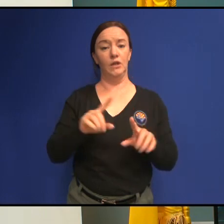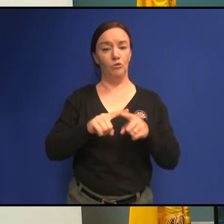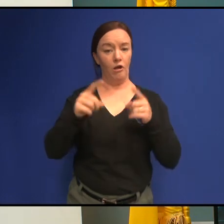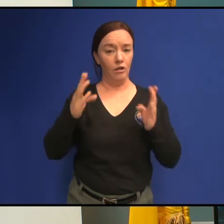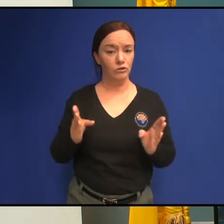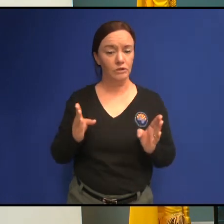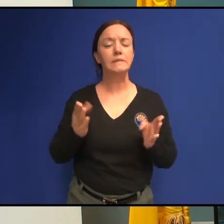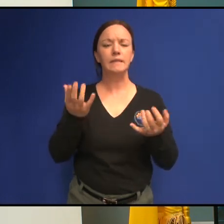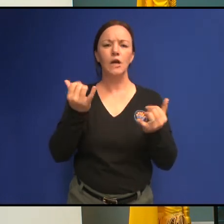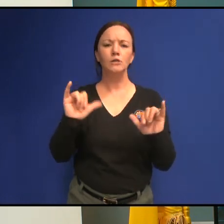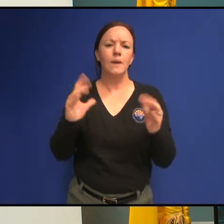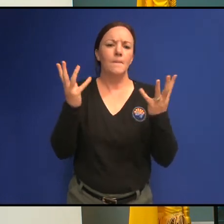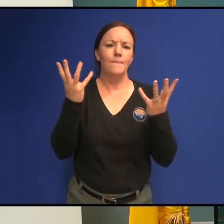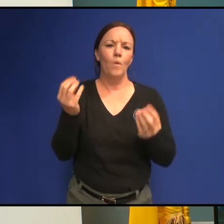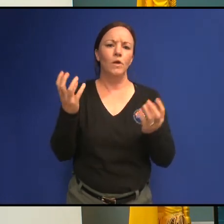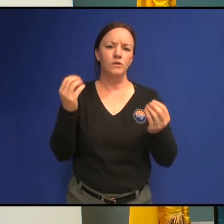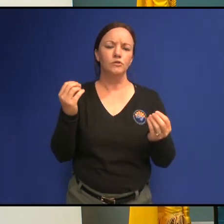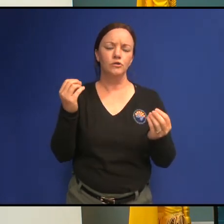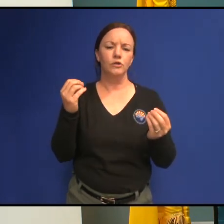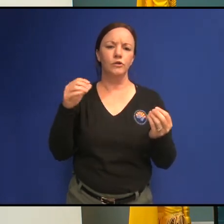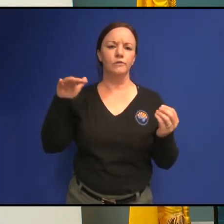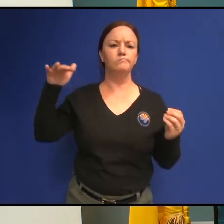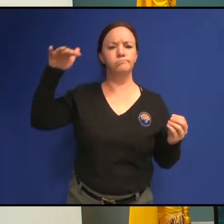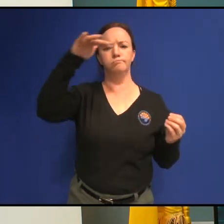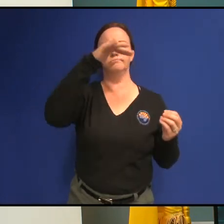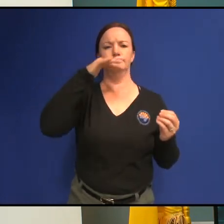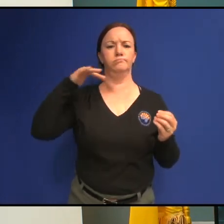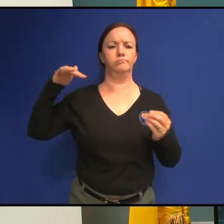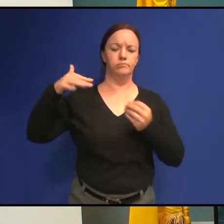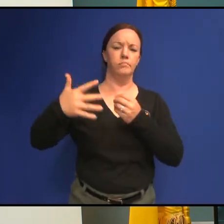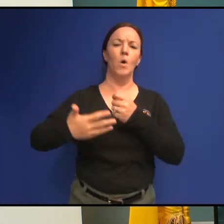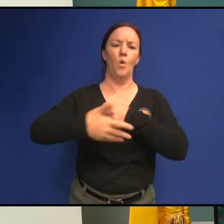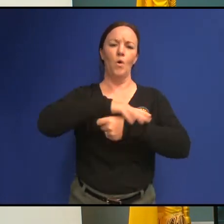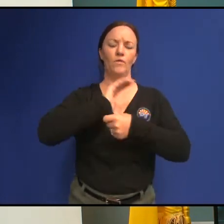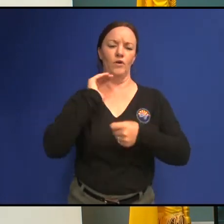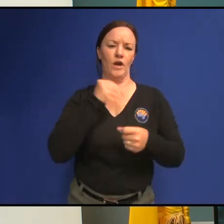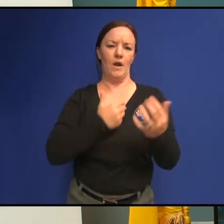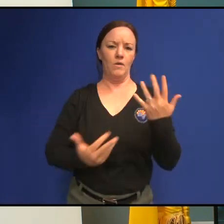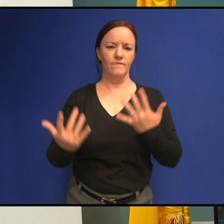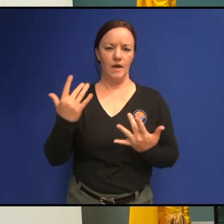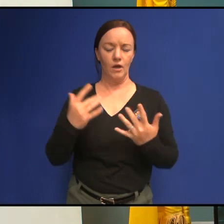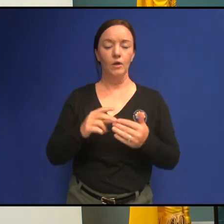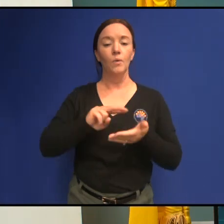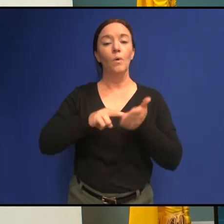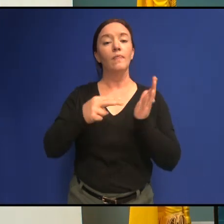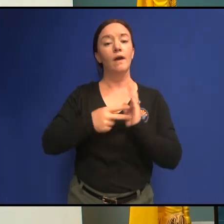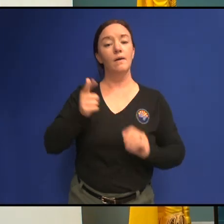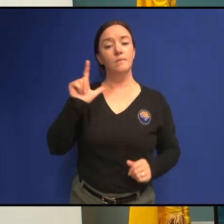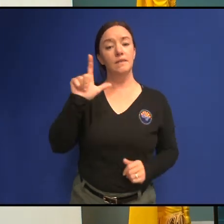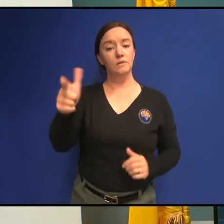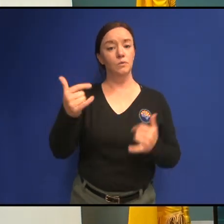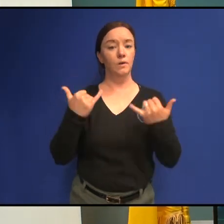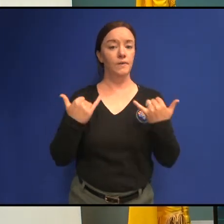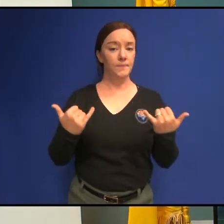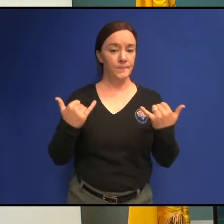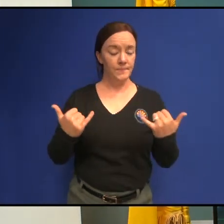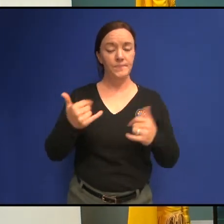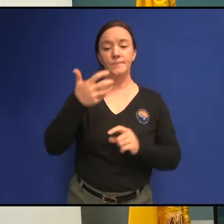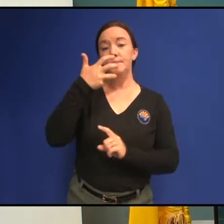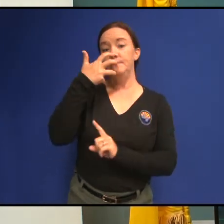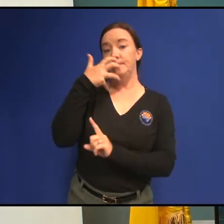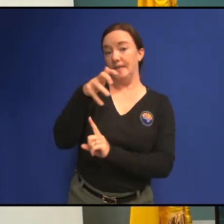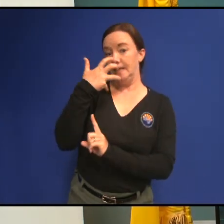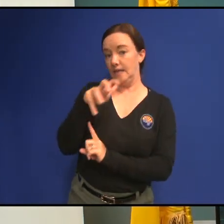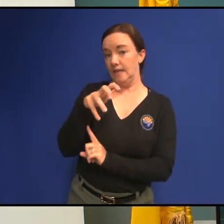moisture in place in the atmosphere over our area. What that means for us later today is that heat will